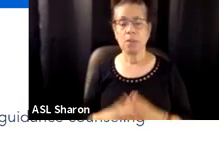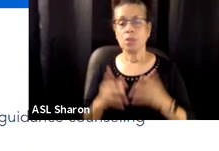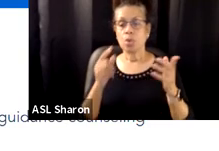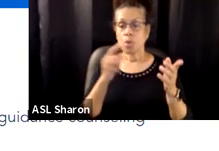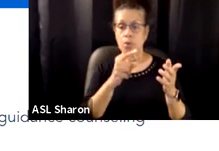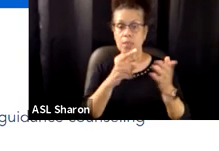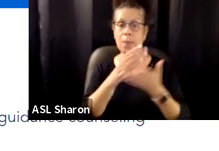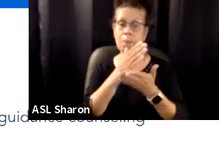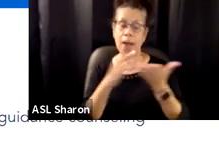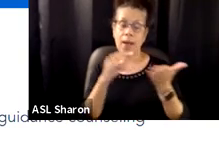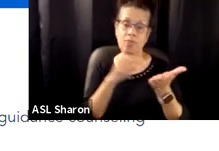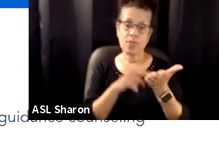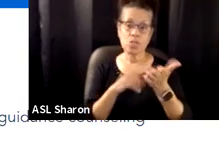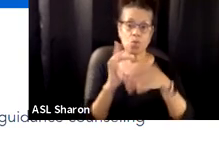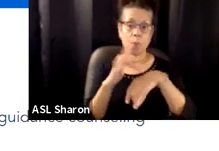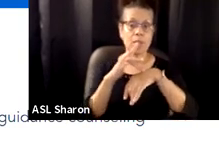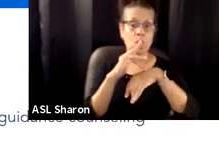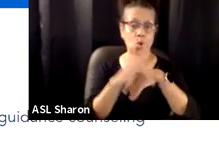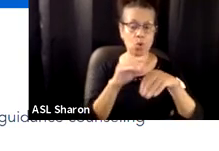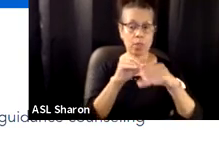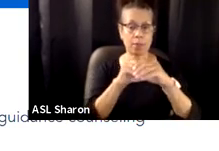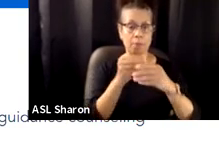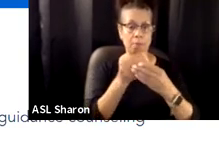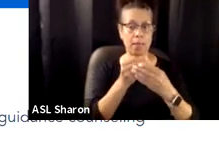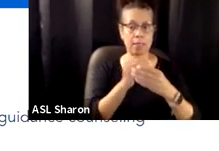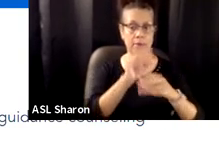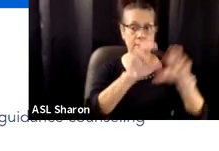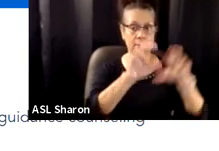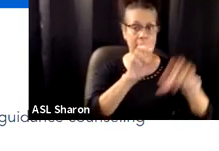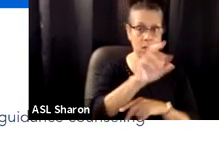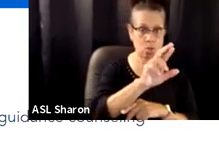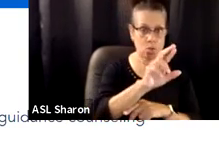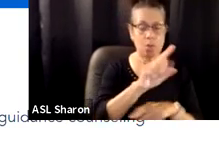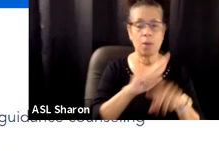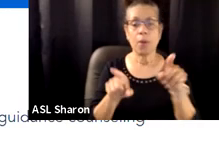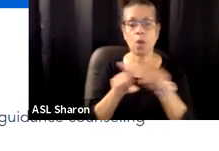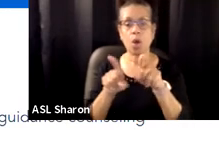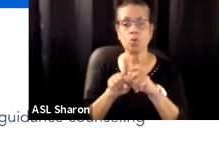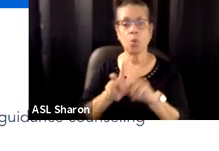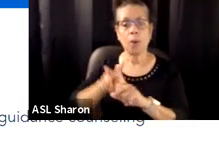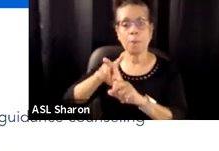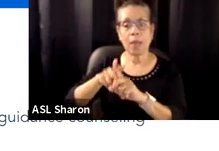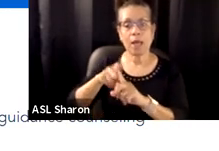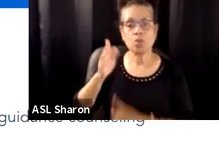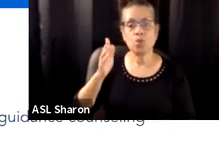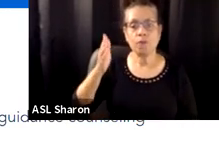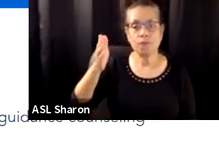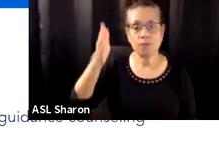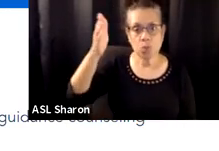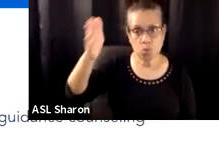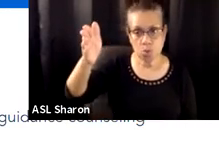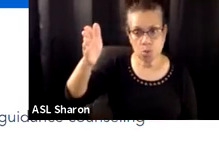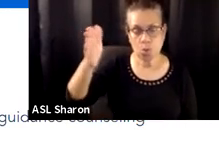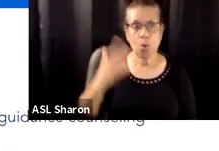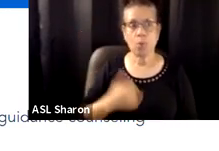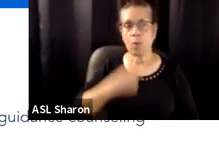be early investments in esser but will be built into our future operational budgets as we are thinking